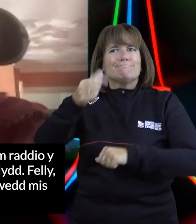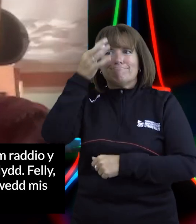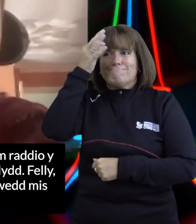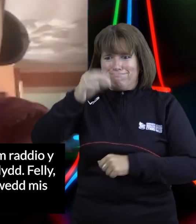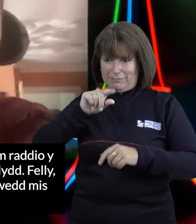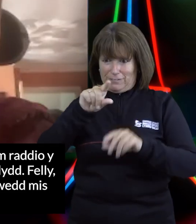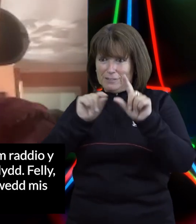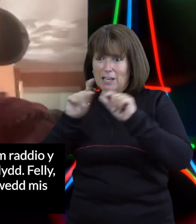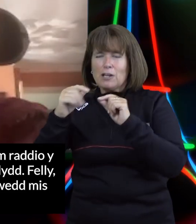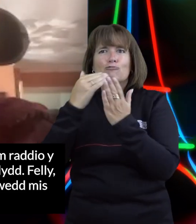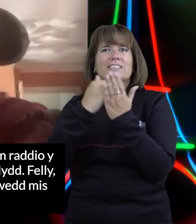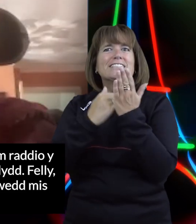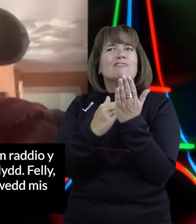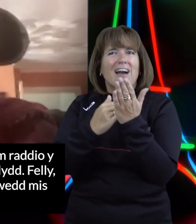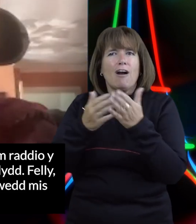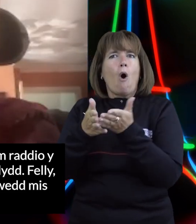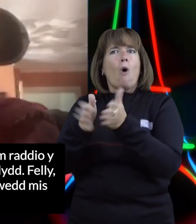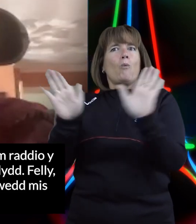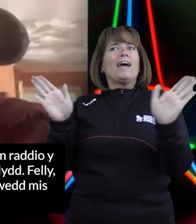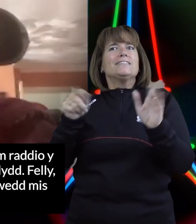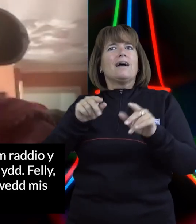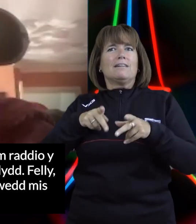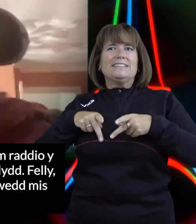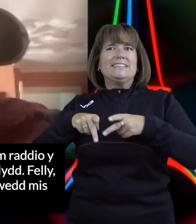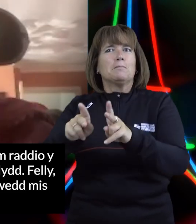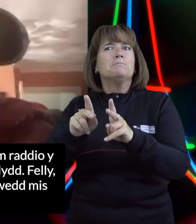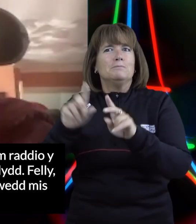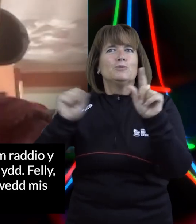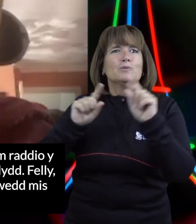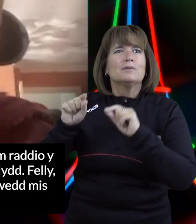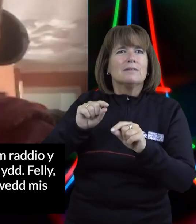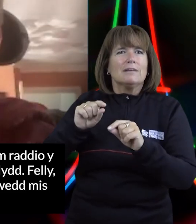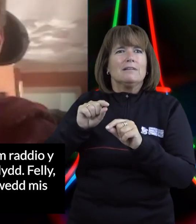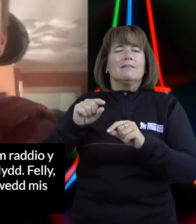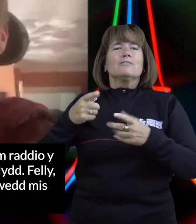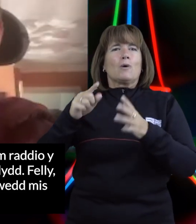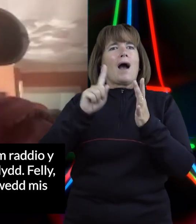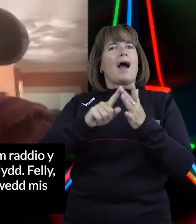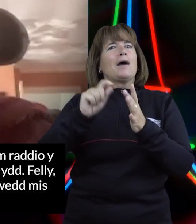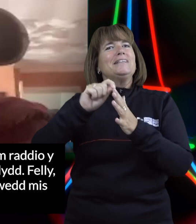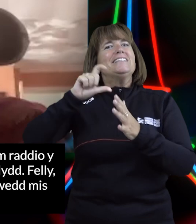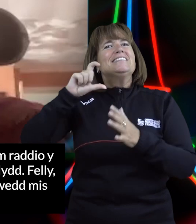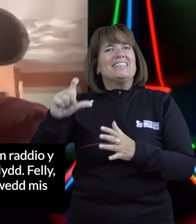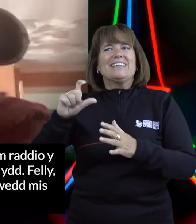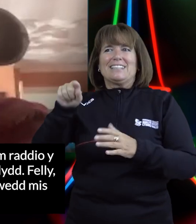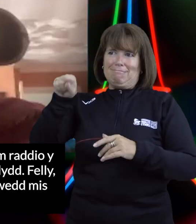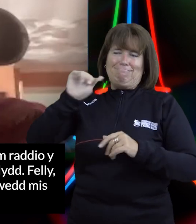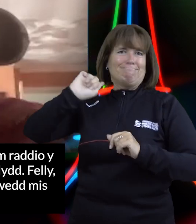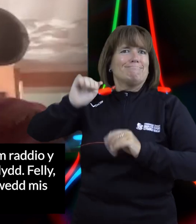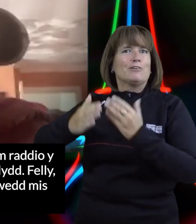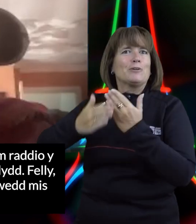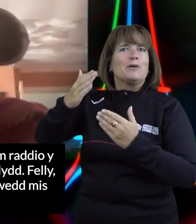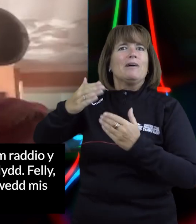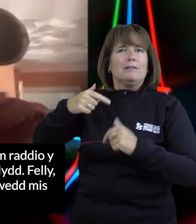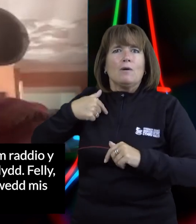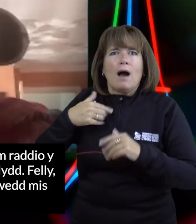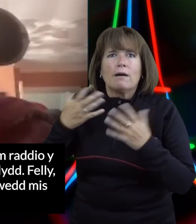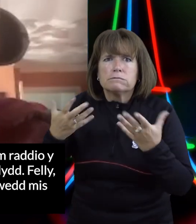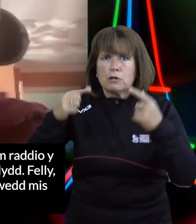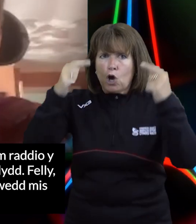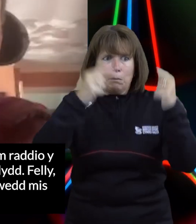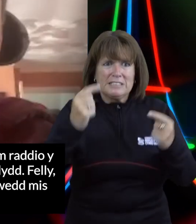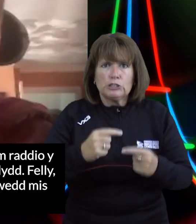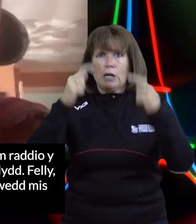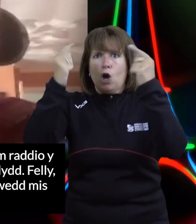bipartite sort of ranking system now that the ITC are using, we've had a lot of competitions sort of crammed